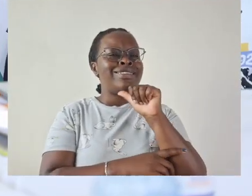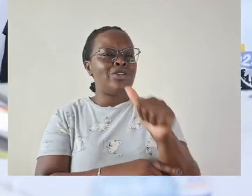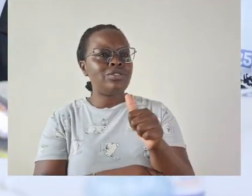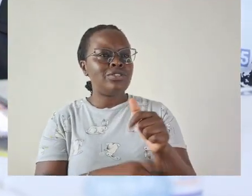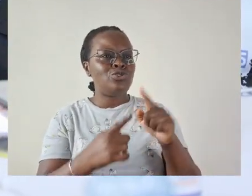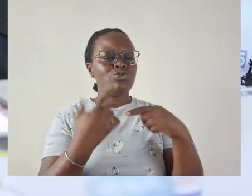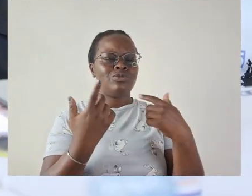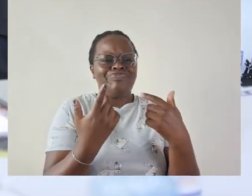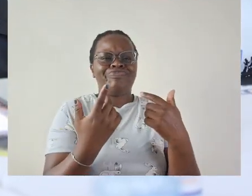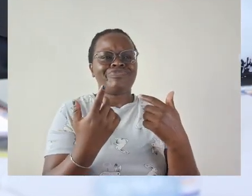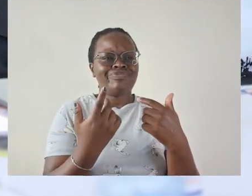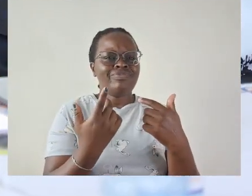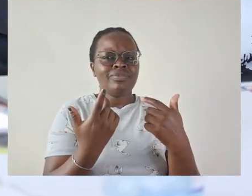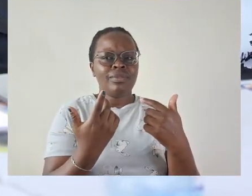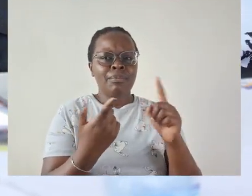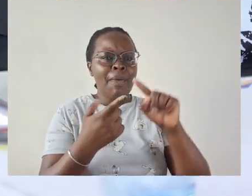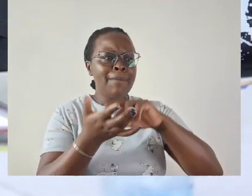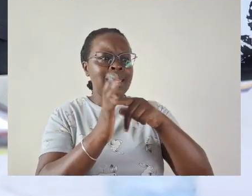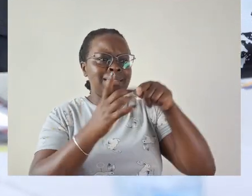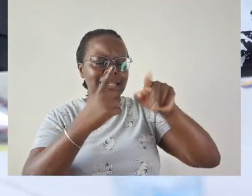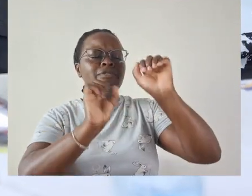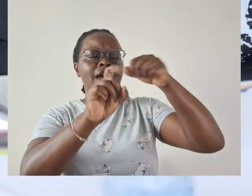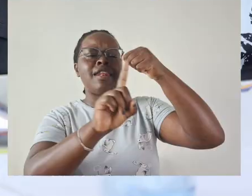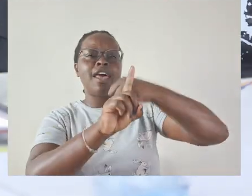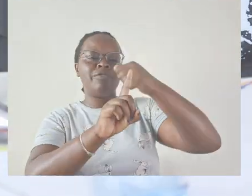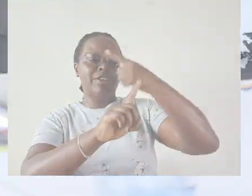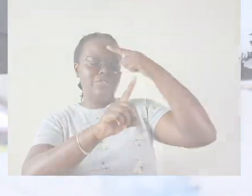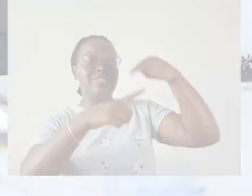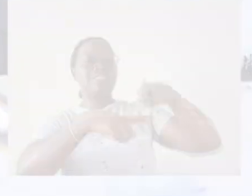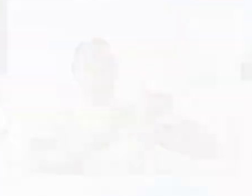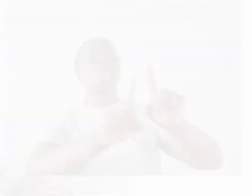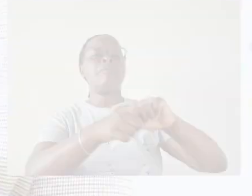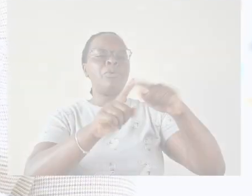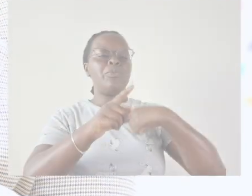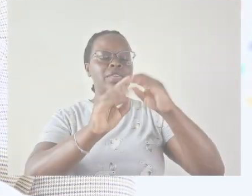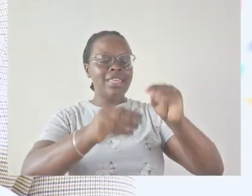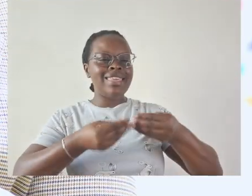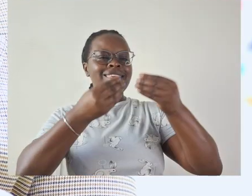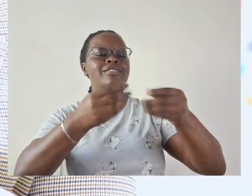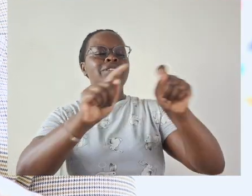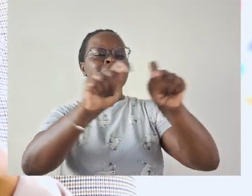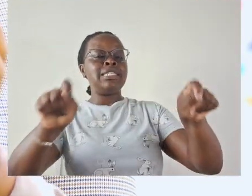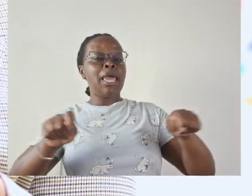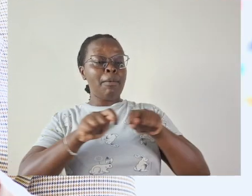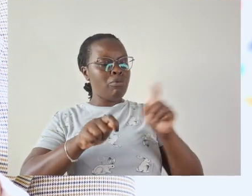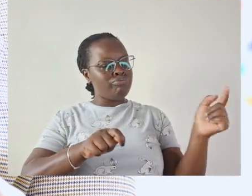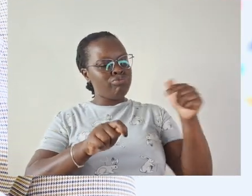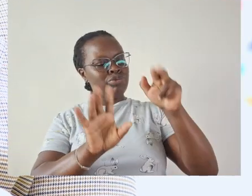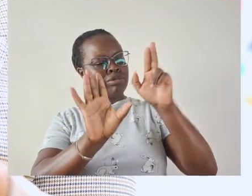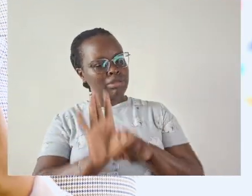taking away, but just give them a little bit, allow a child to speak, give a table to a child. And then we do a lot